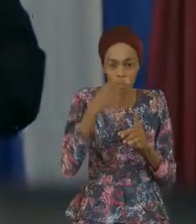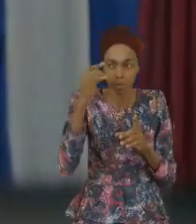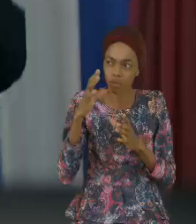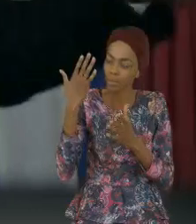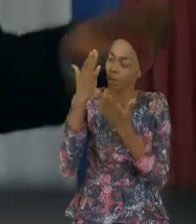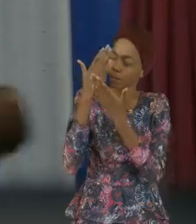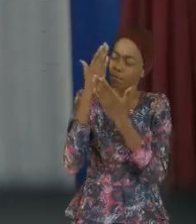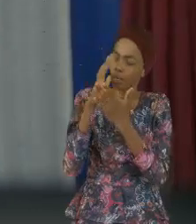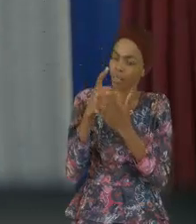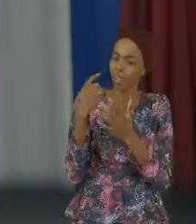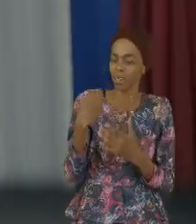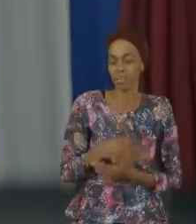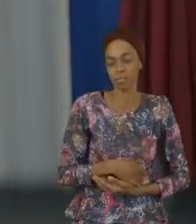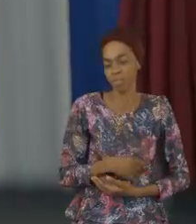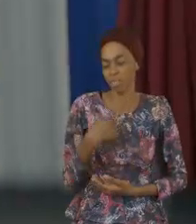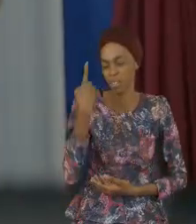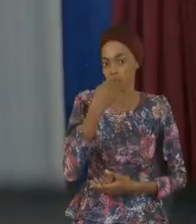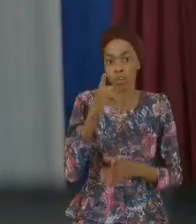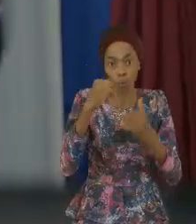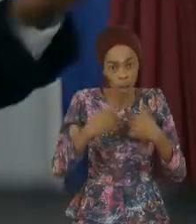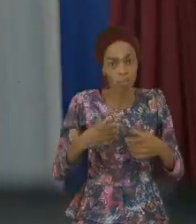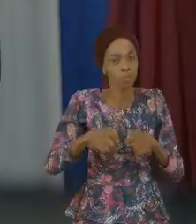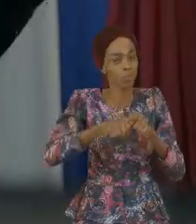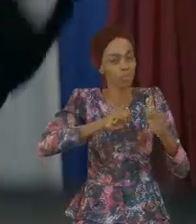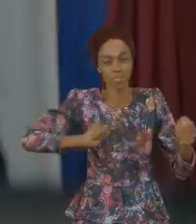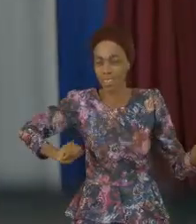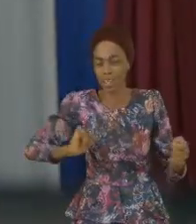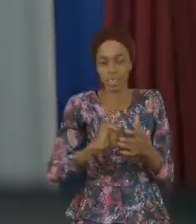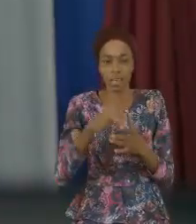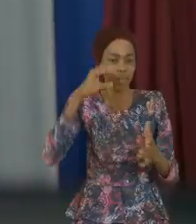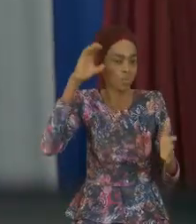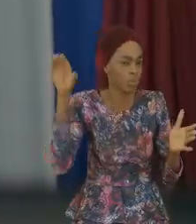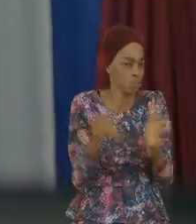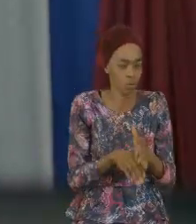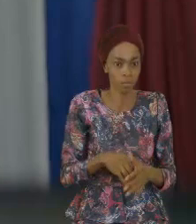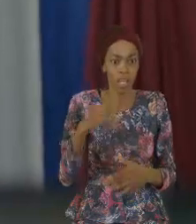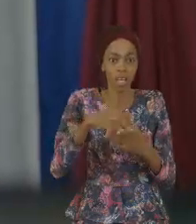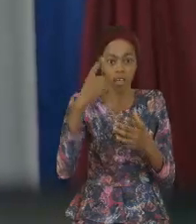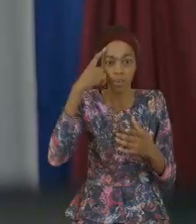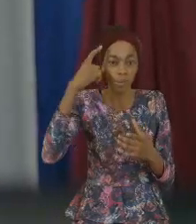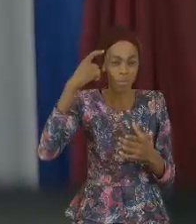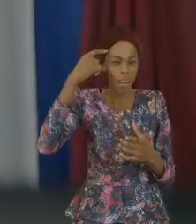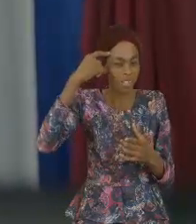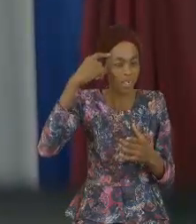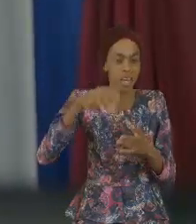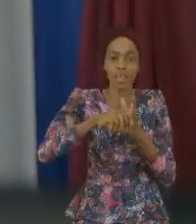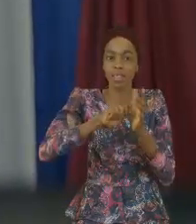have to tear that picture away in your mind. Tear all the old pictures and then